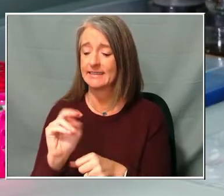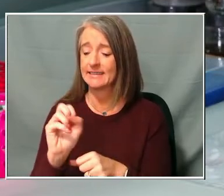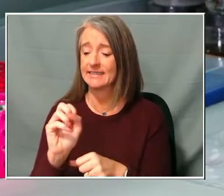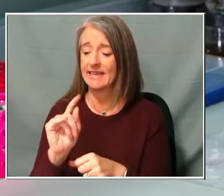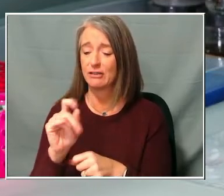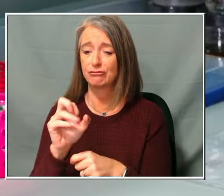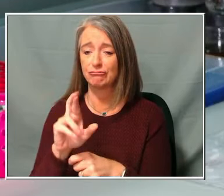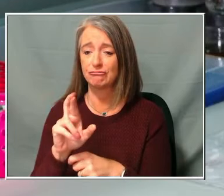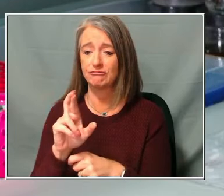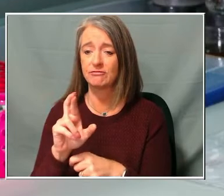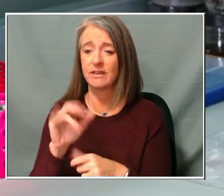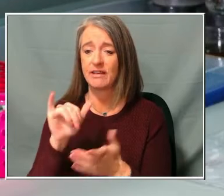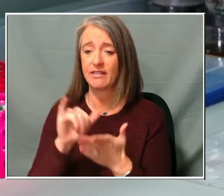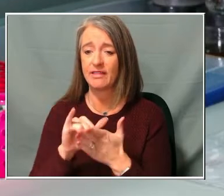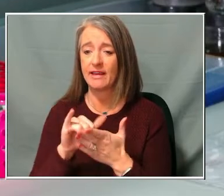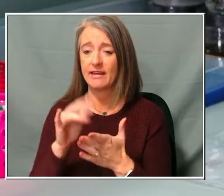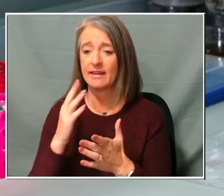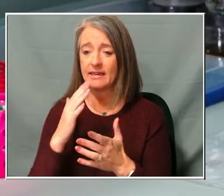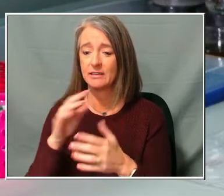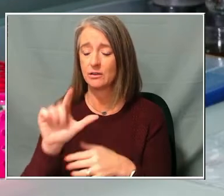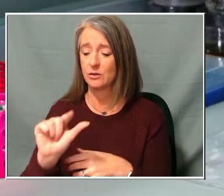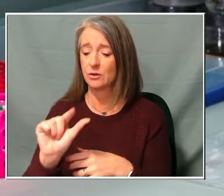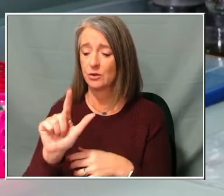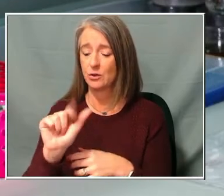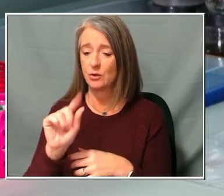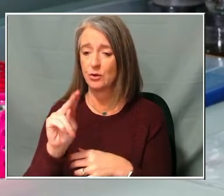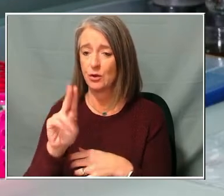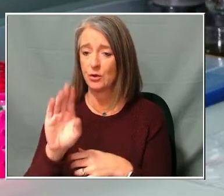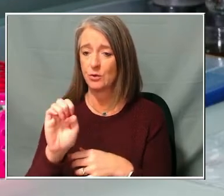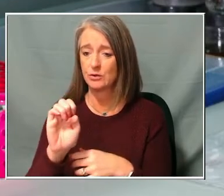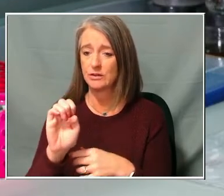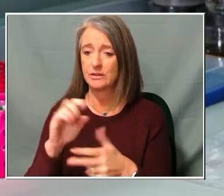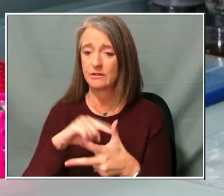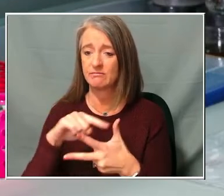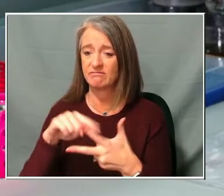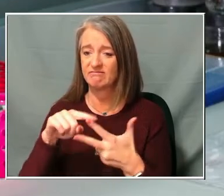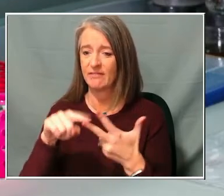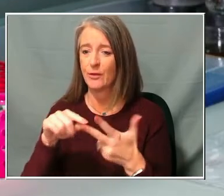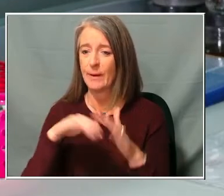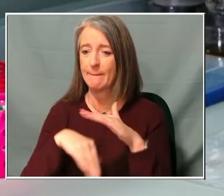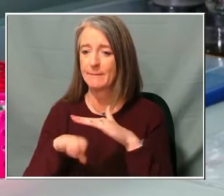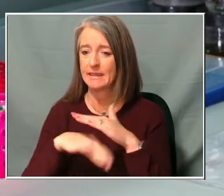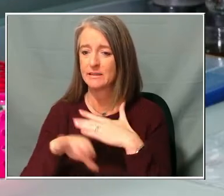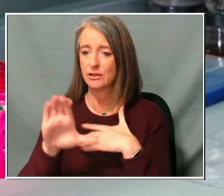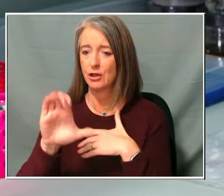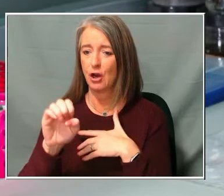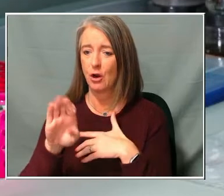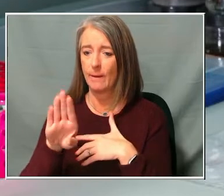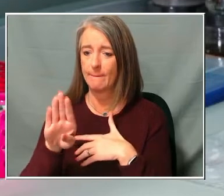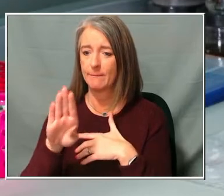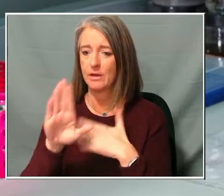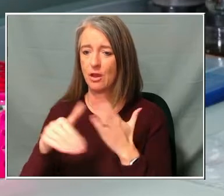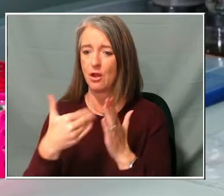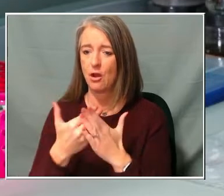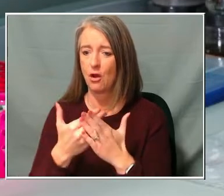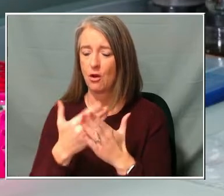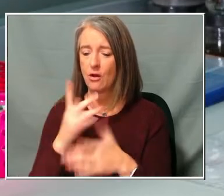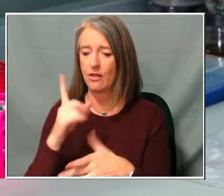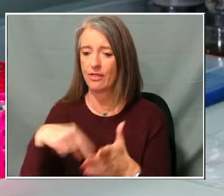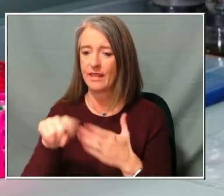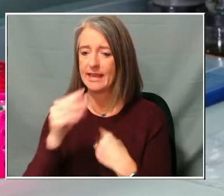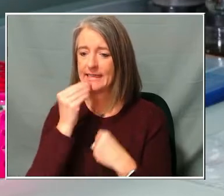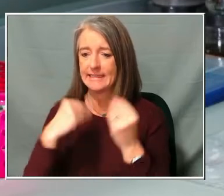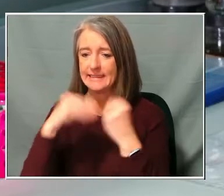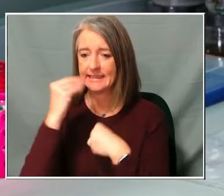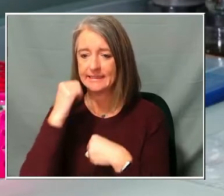is composed, of glucose, sucrose, and fructose, 3 basic, simple carbohydrates, and that's all they will eat every day for